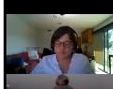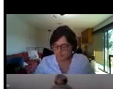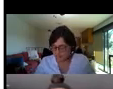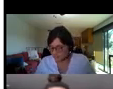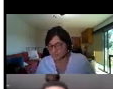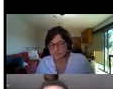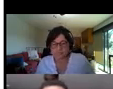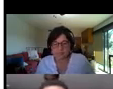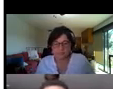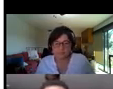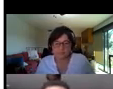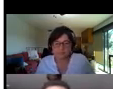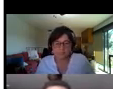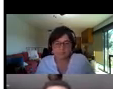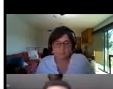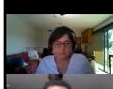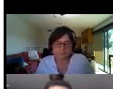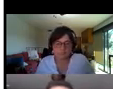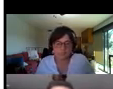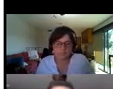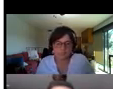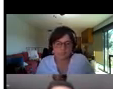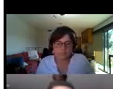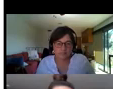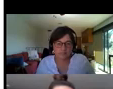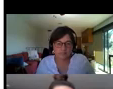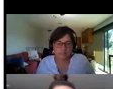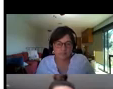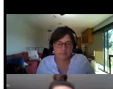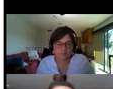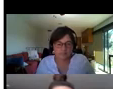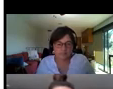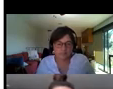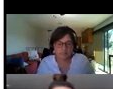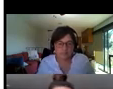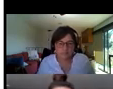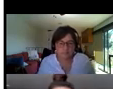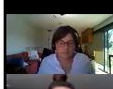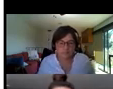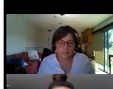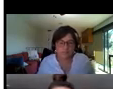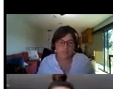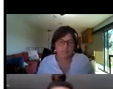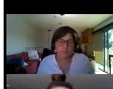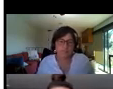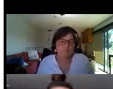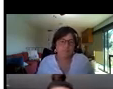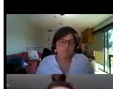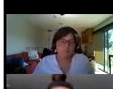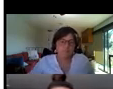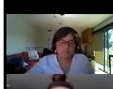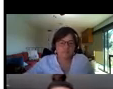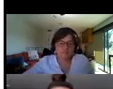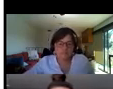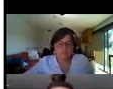getting a curriculum that is inclusive. There's a also a coalition of a